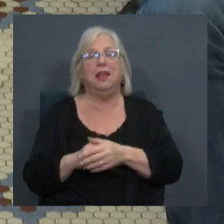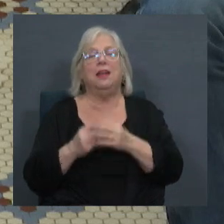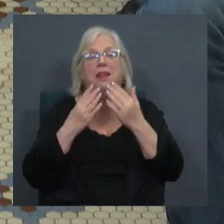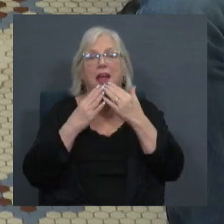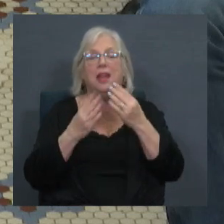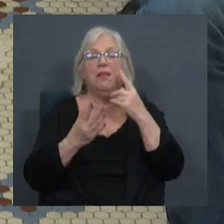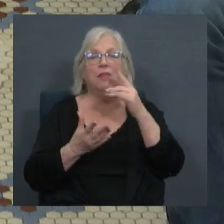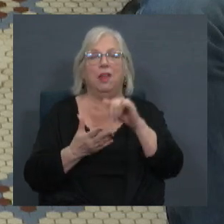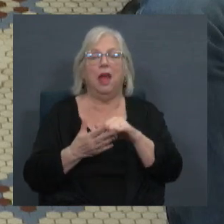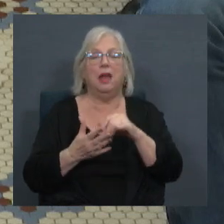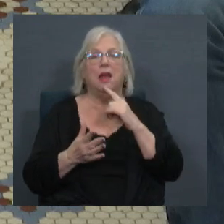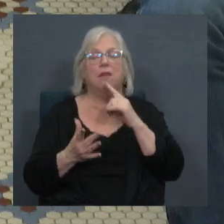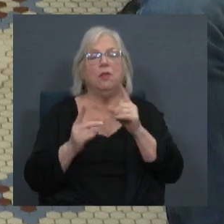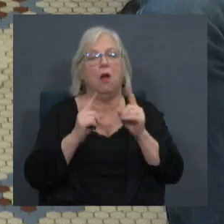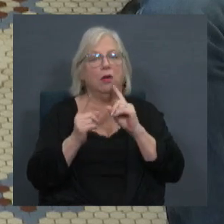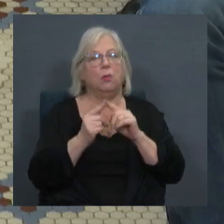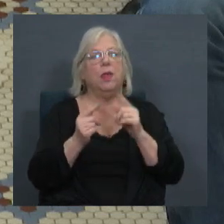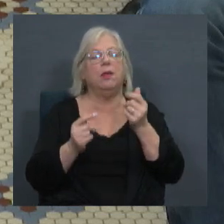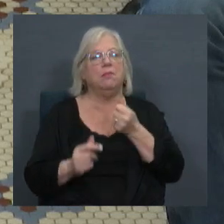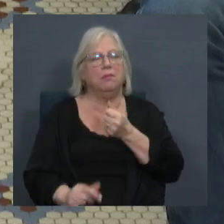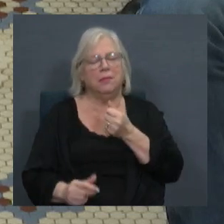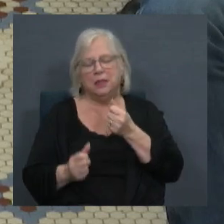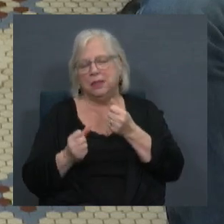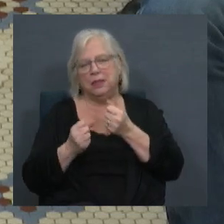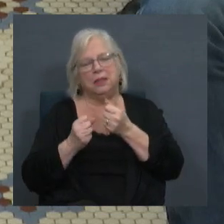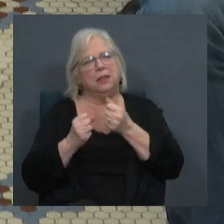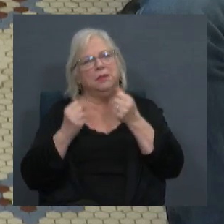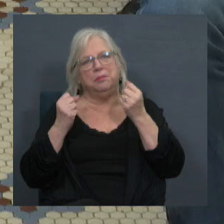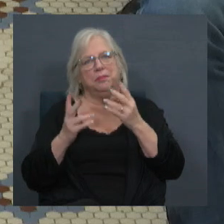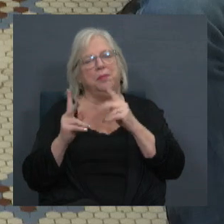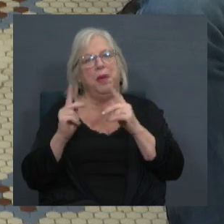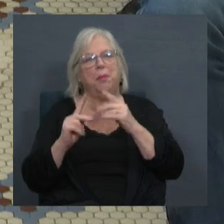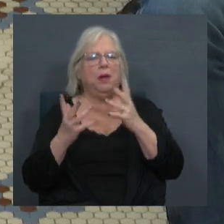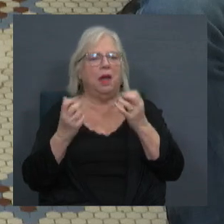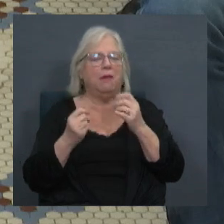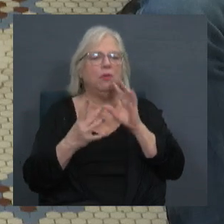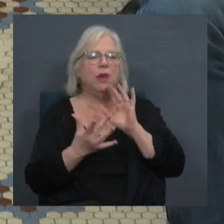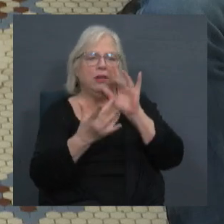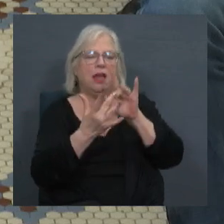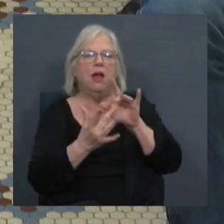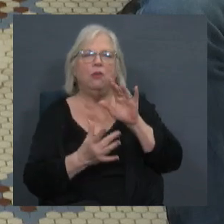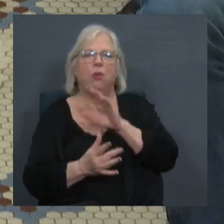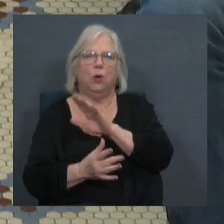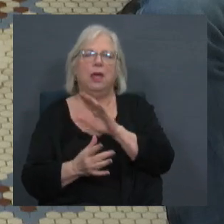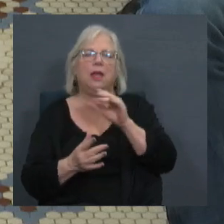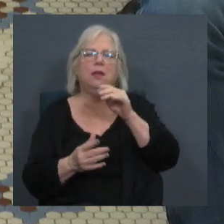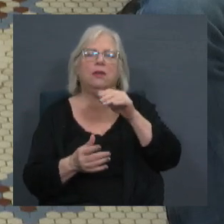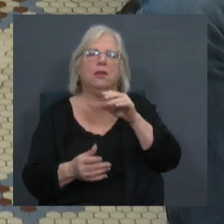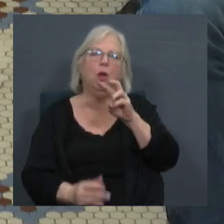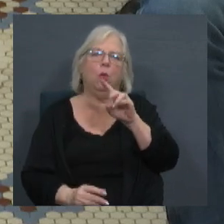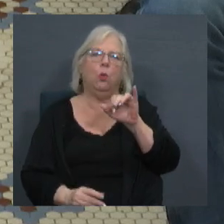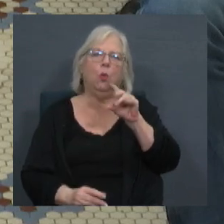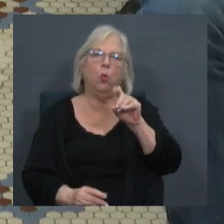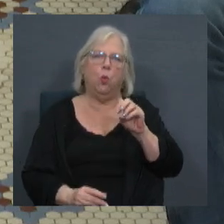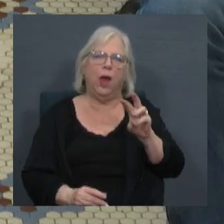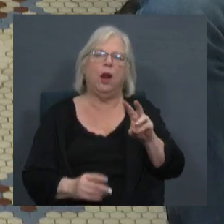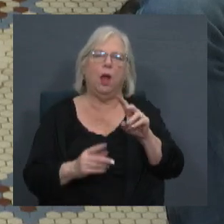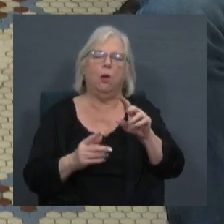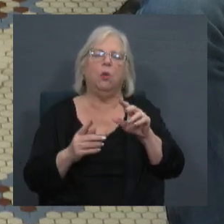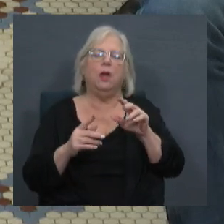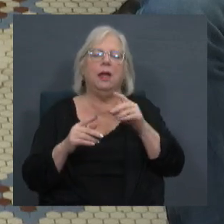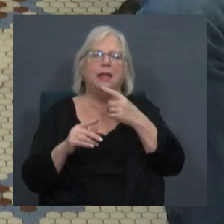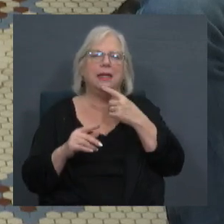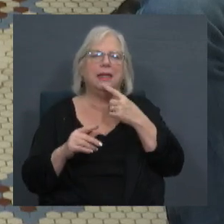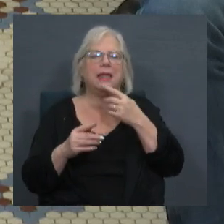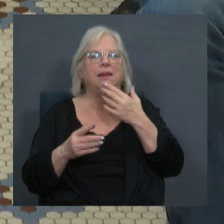I intend to reach out to his widow just to say thank you to her. There are seeds that are planted and watered that we never think about that